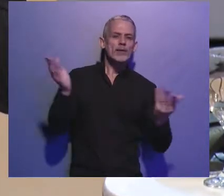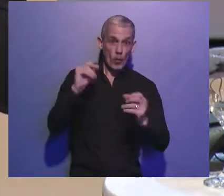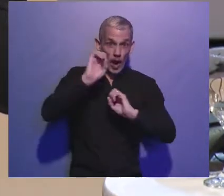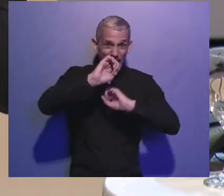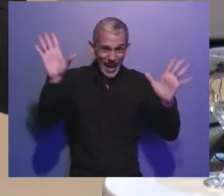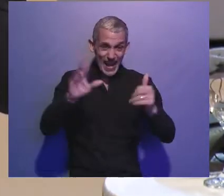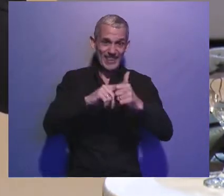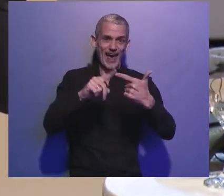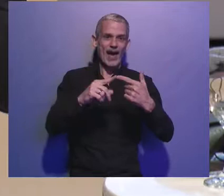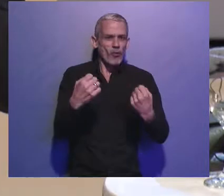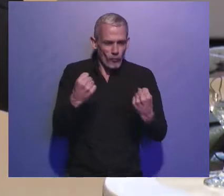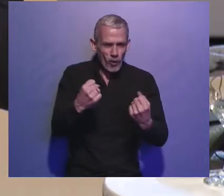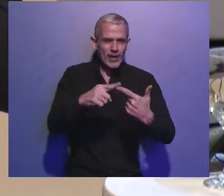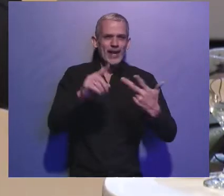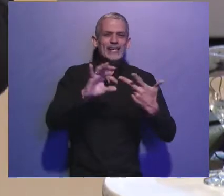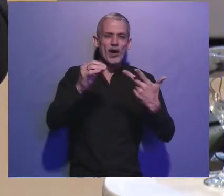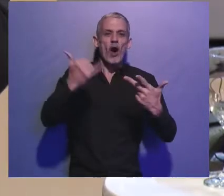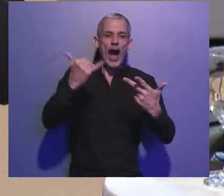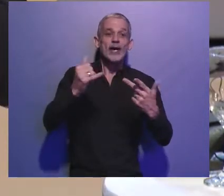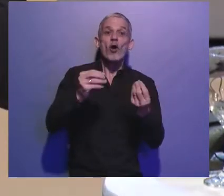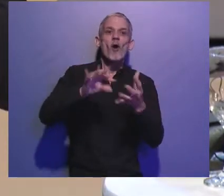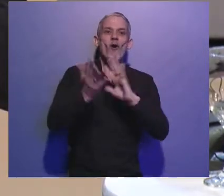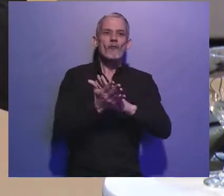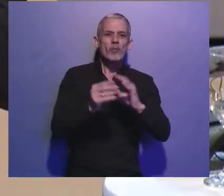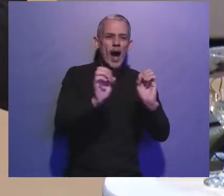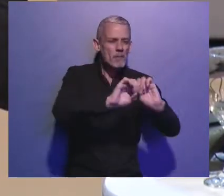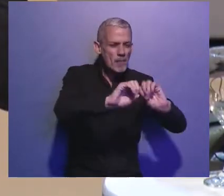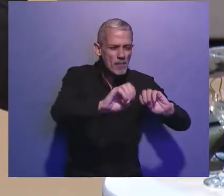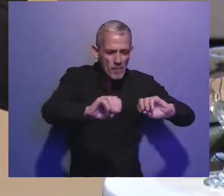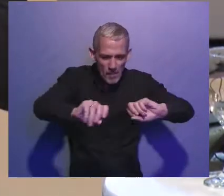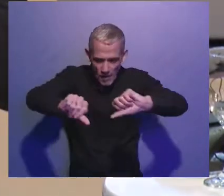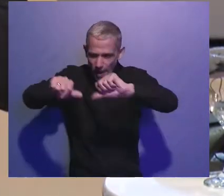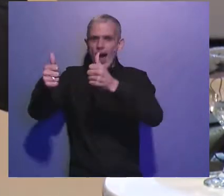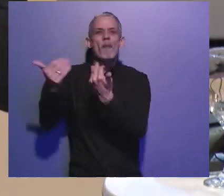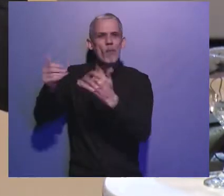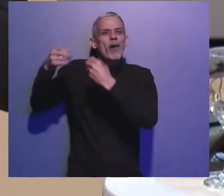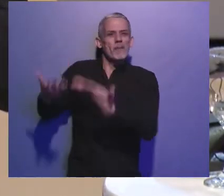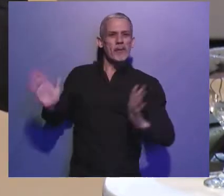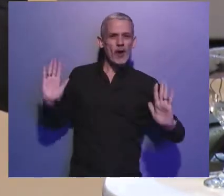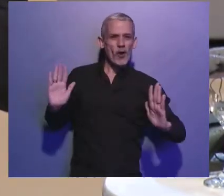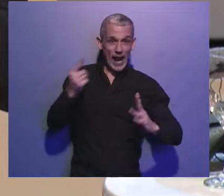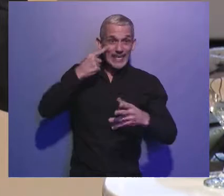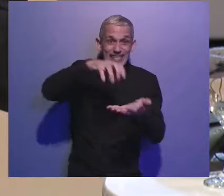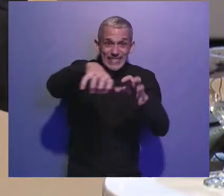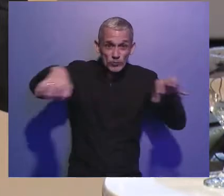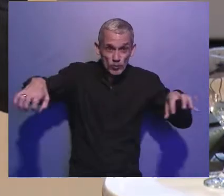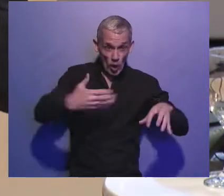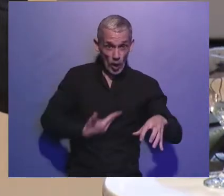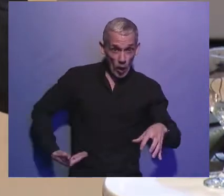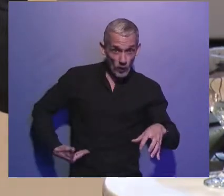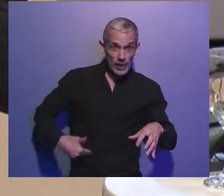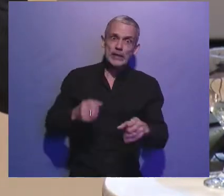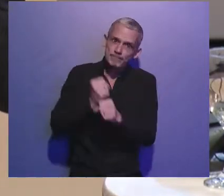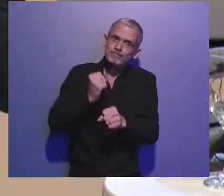strength, and resilience of our democratic institutions. Our institutions have been working tirelessly to